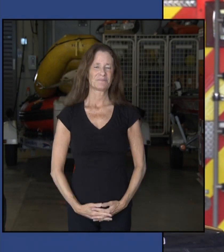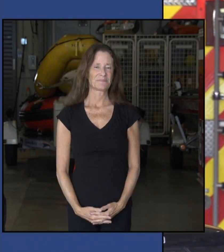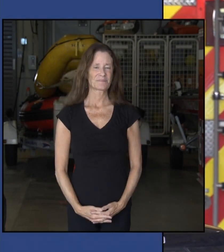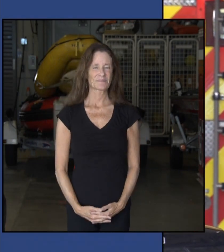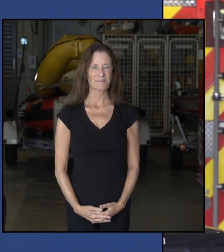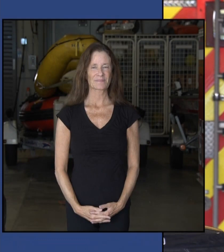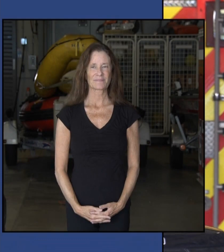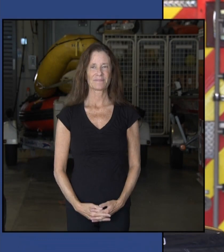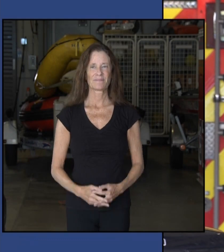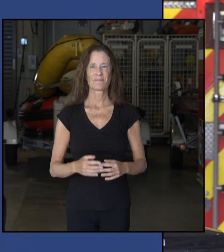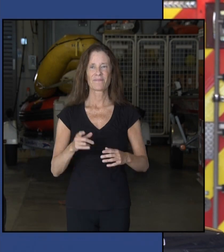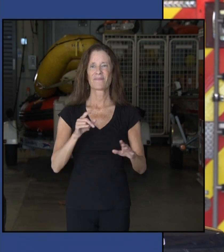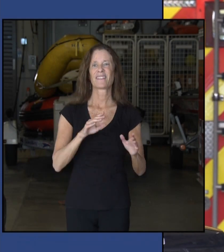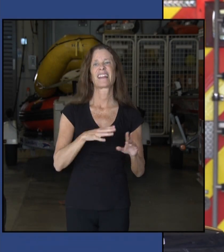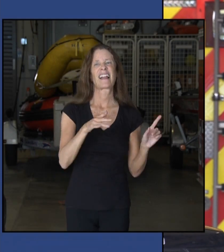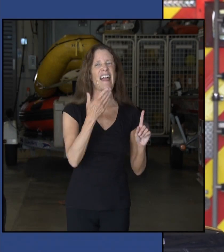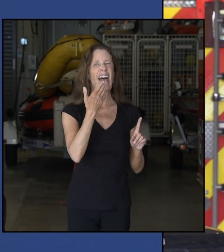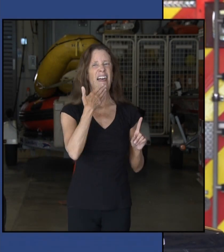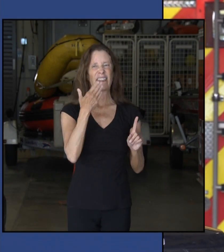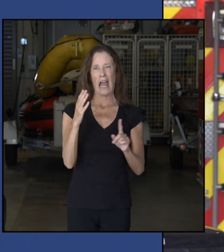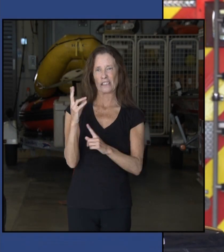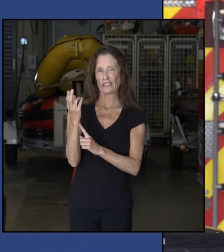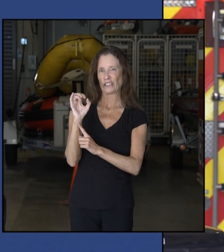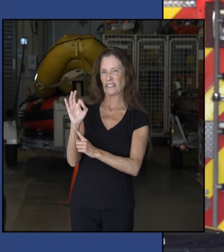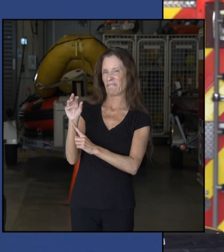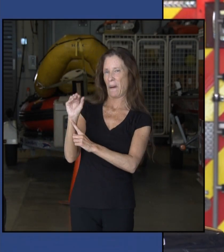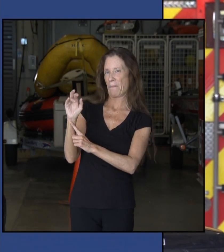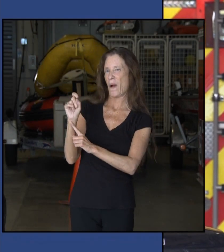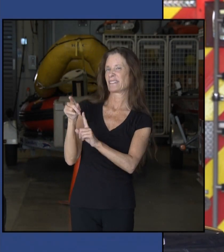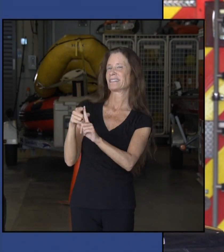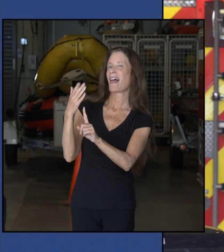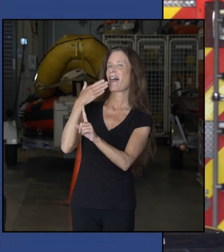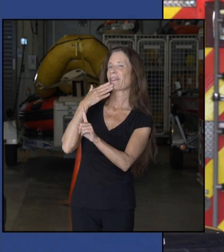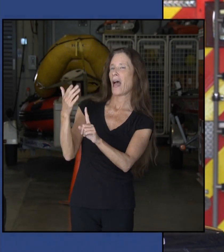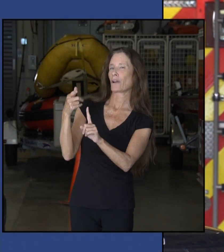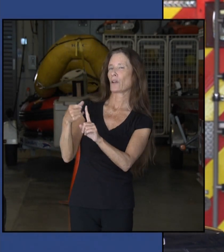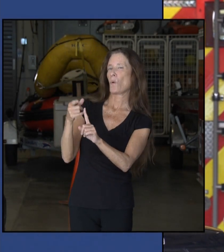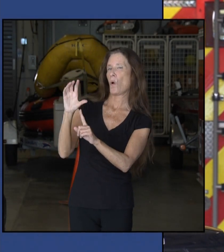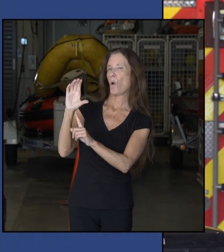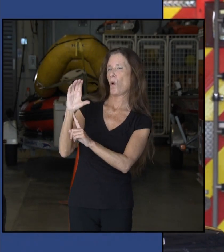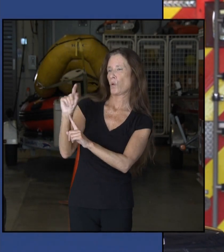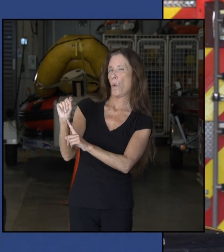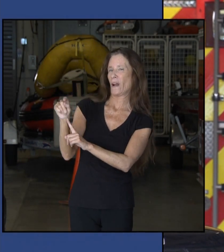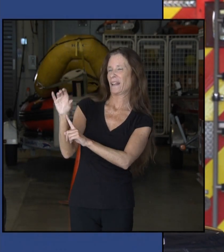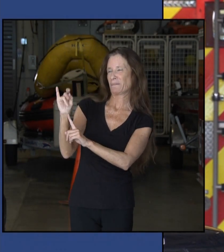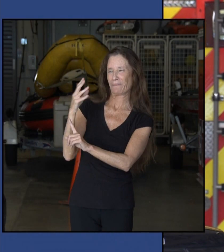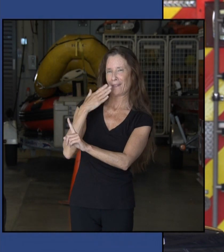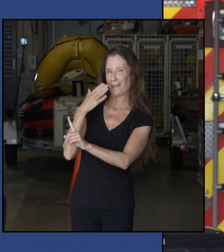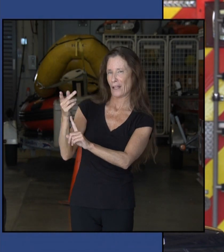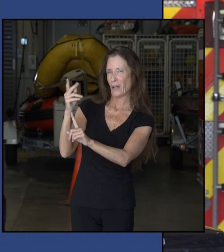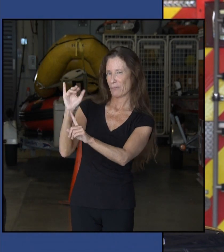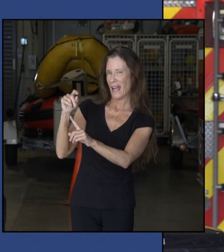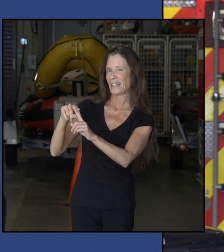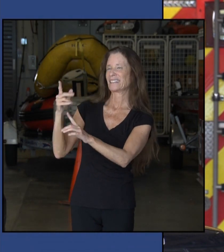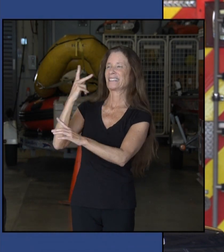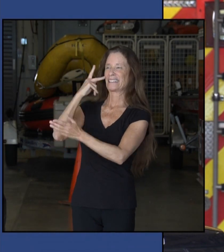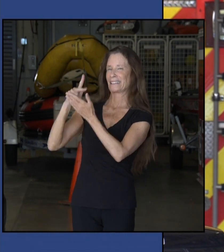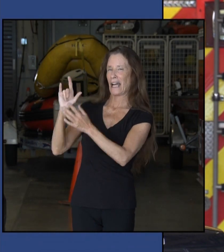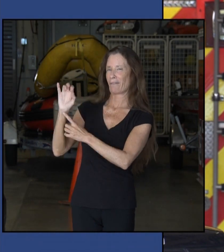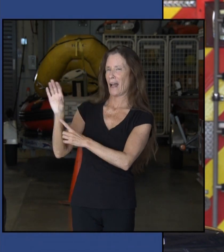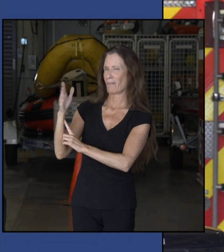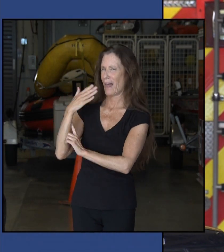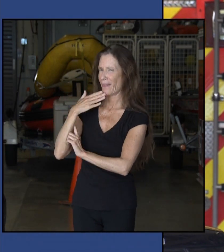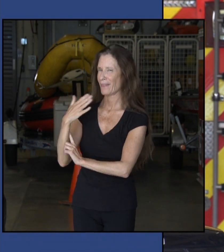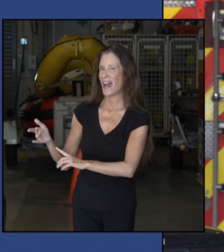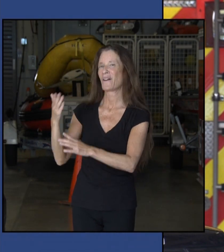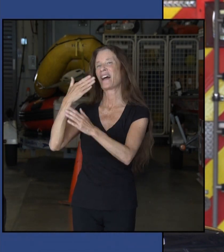Thank you, Chief Martin. Thank you, Colonel Price. Thank you, Secretary Levine. Thank you, Secretary Redding. Really appreciate